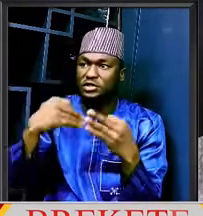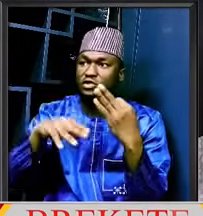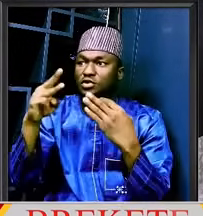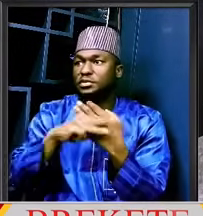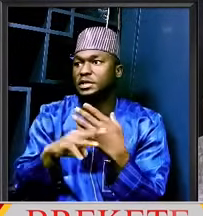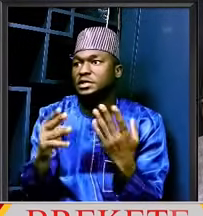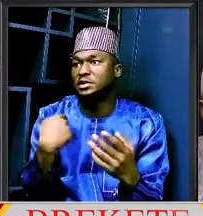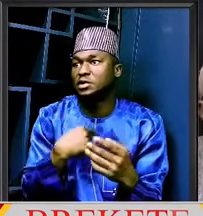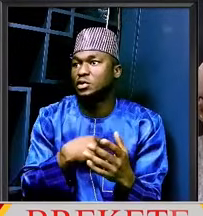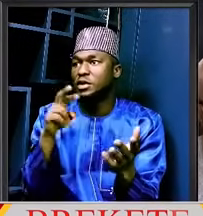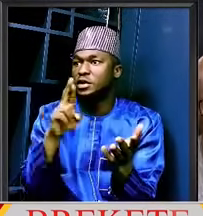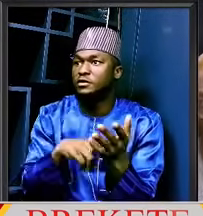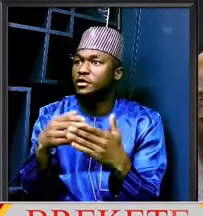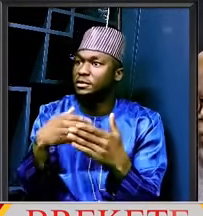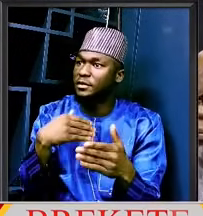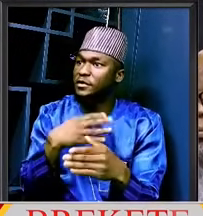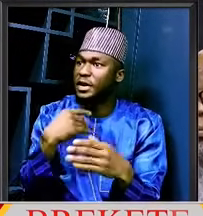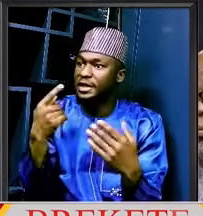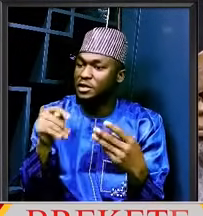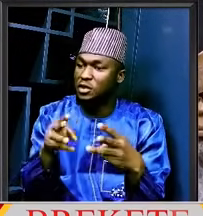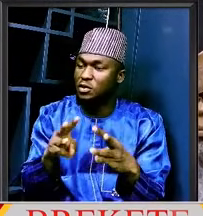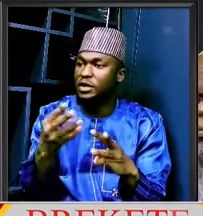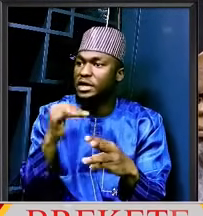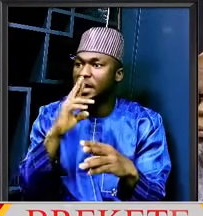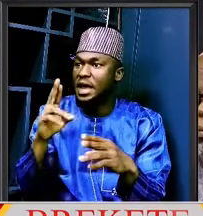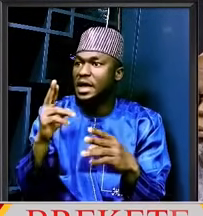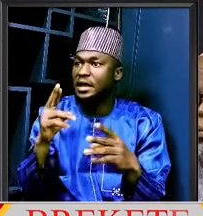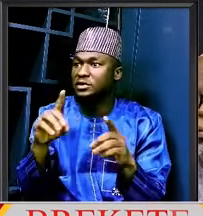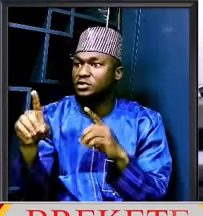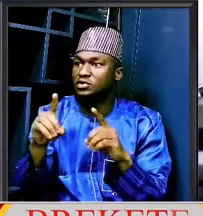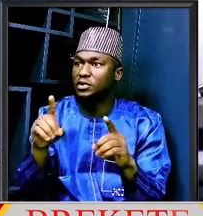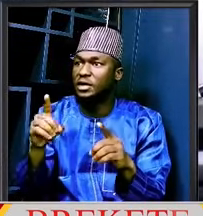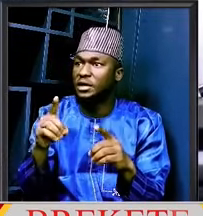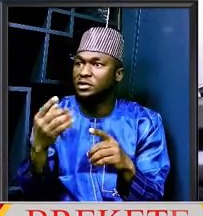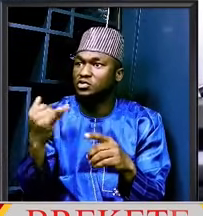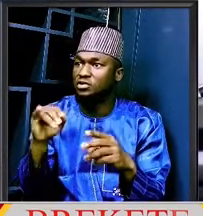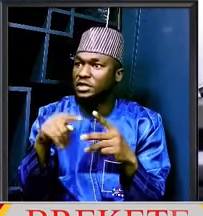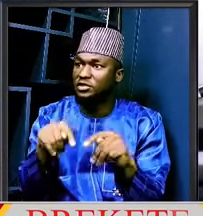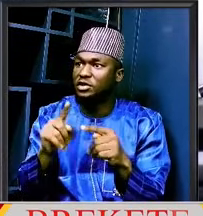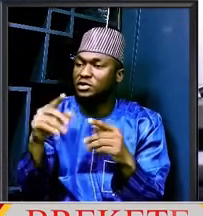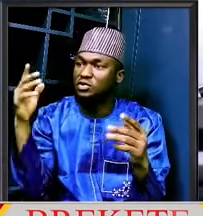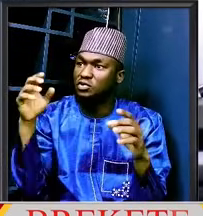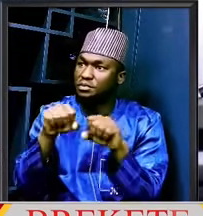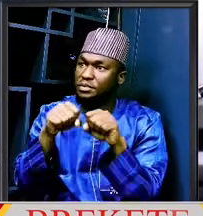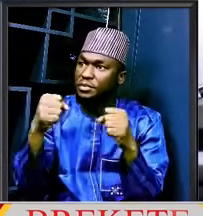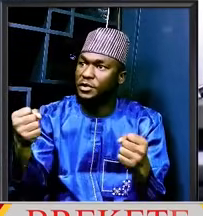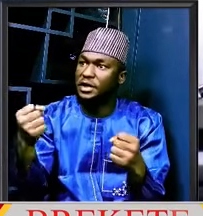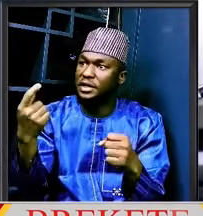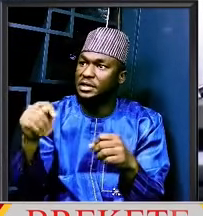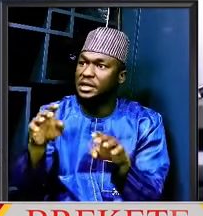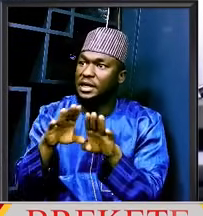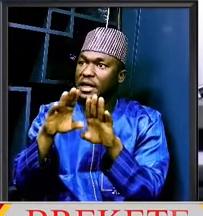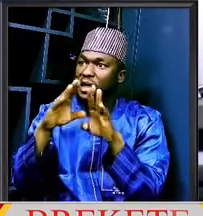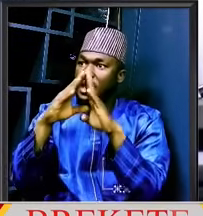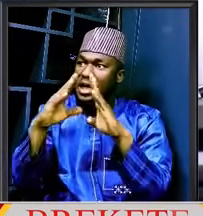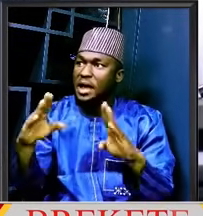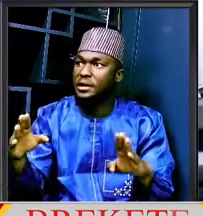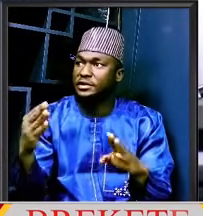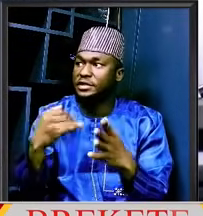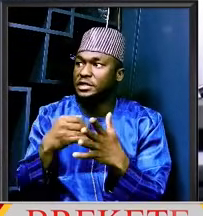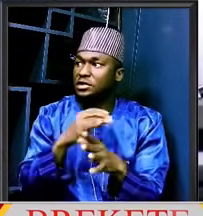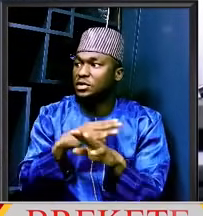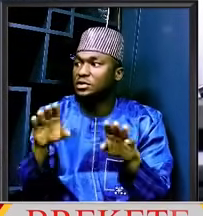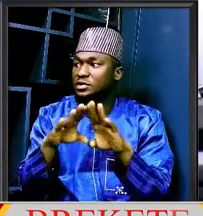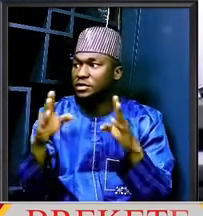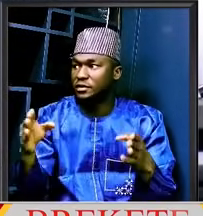anything. These boys are aggressive. They couldn't enter the house because they tried to break into the house. The doors did not budge. So he